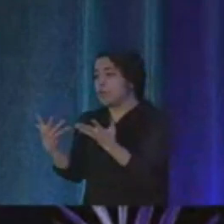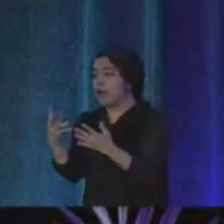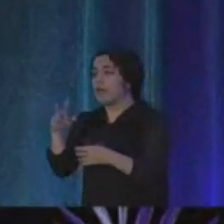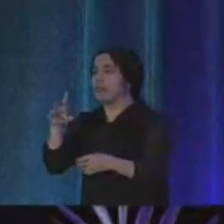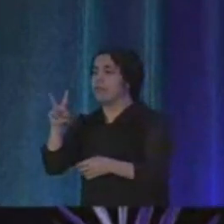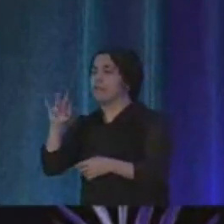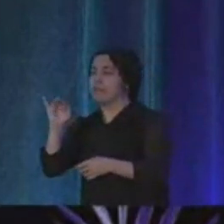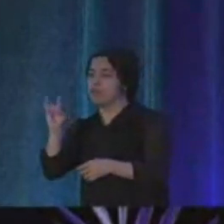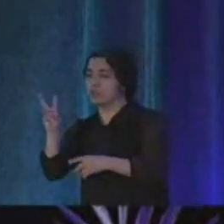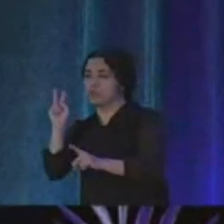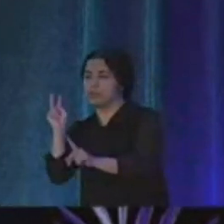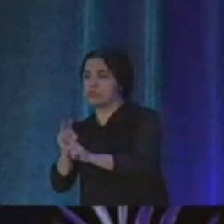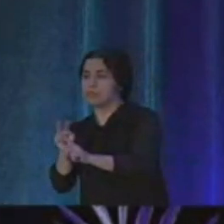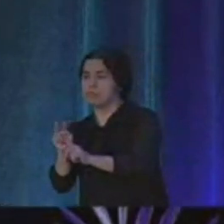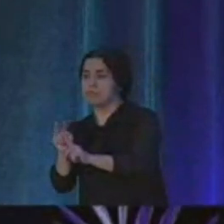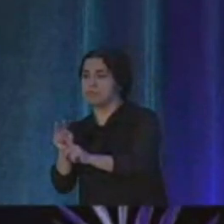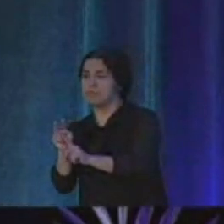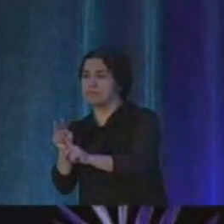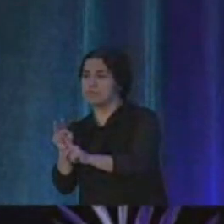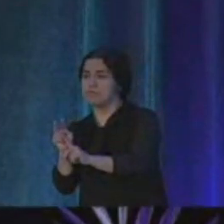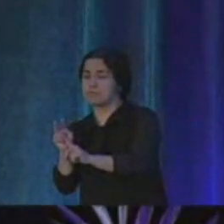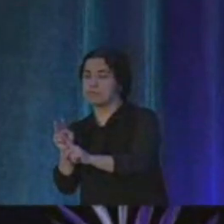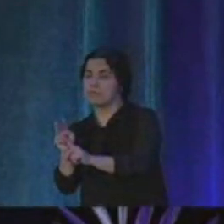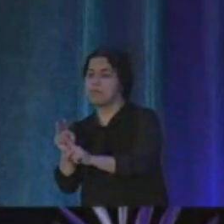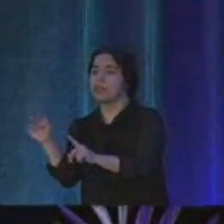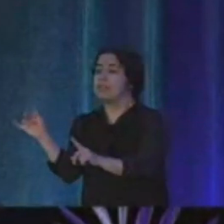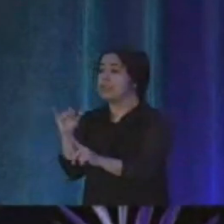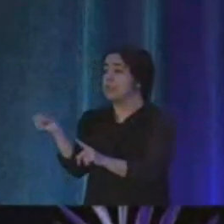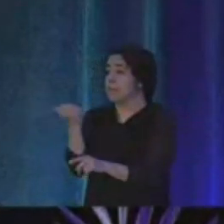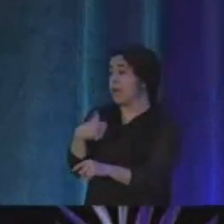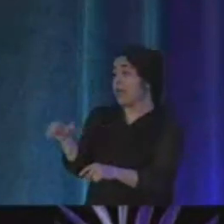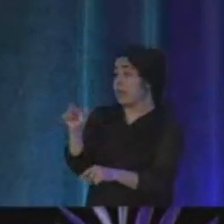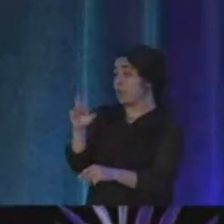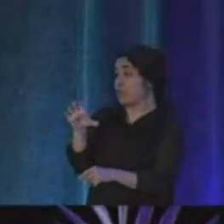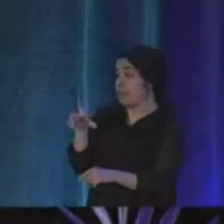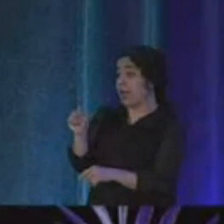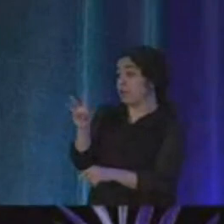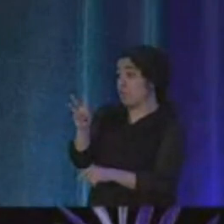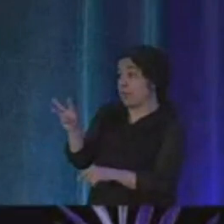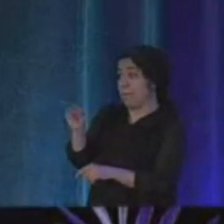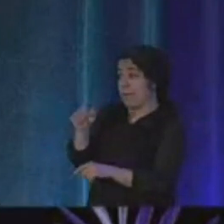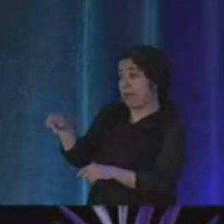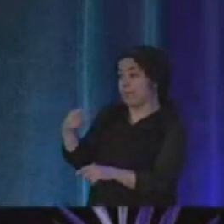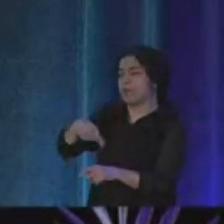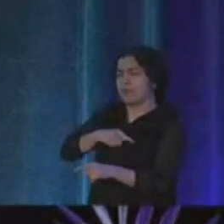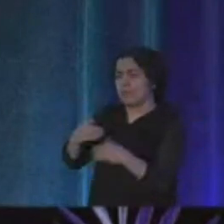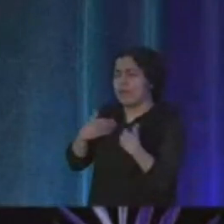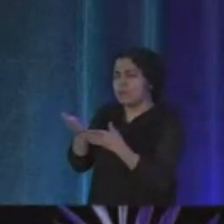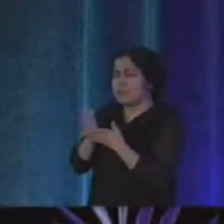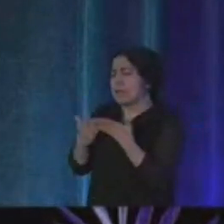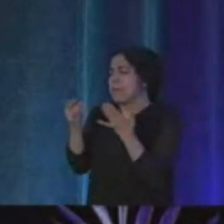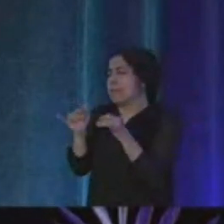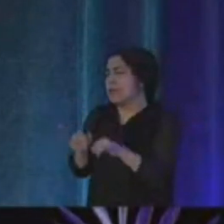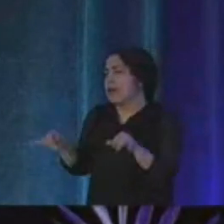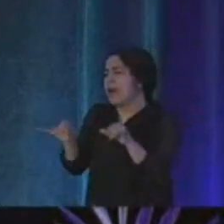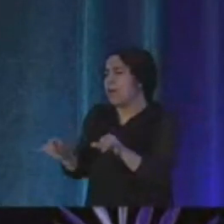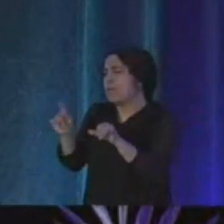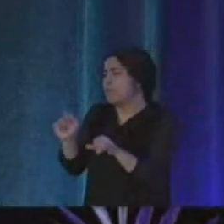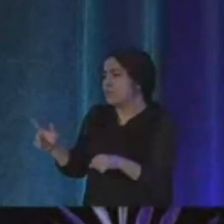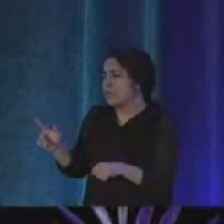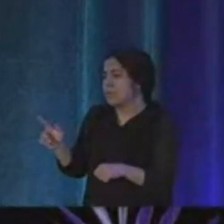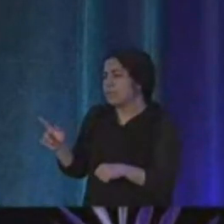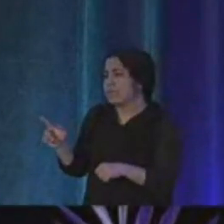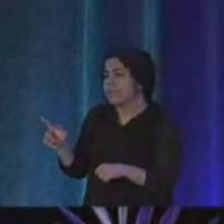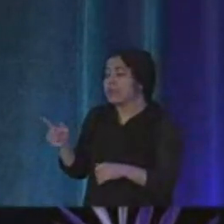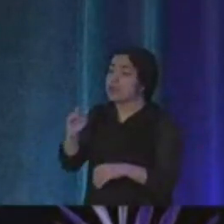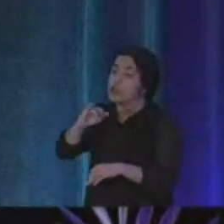of containers. But just like any React web app, we have some, of the common tools.